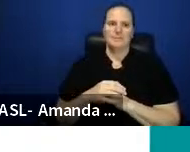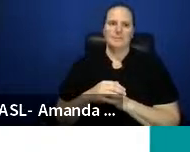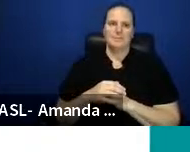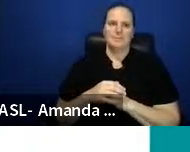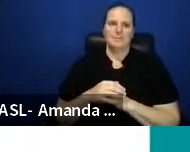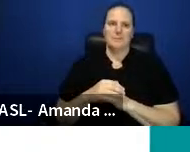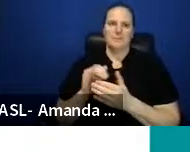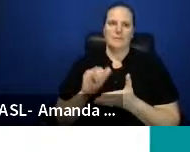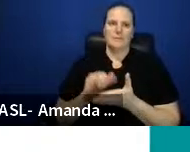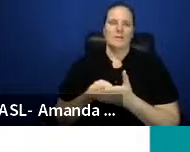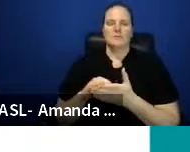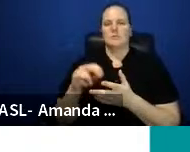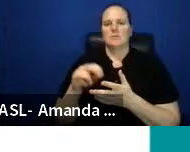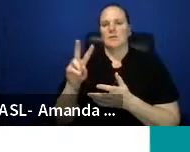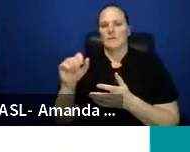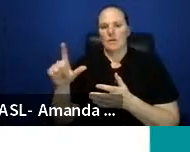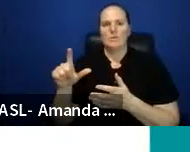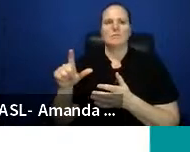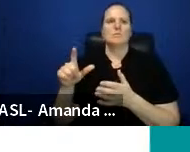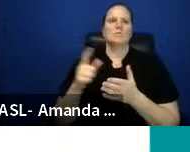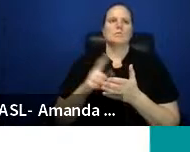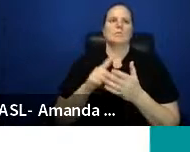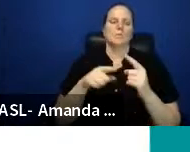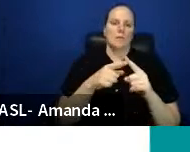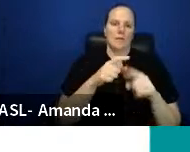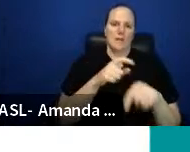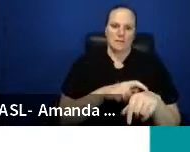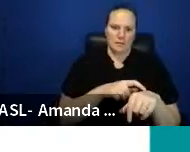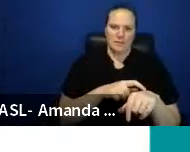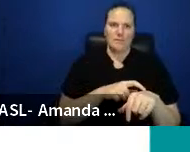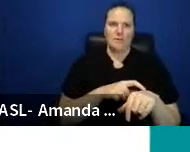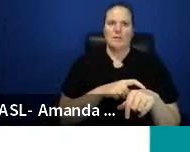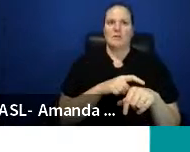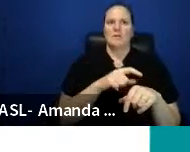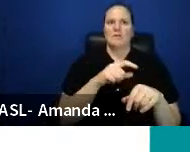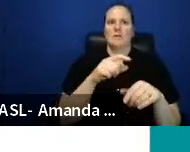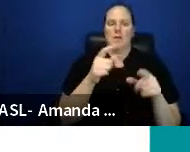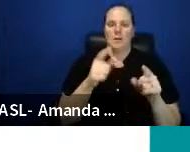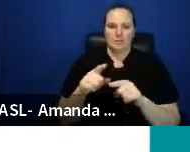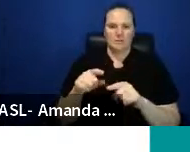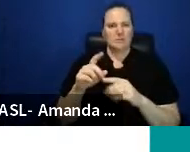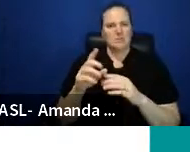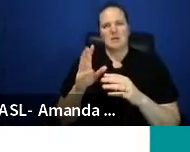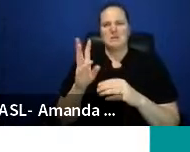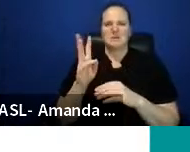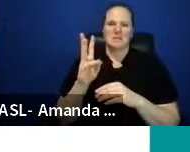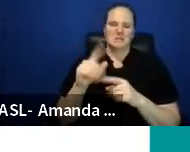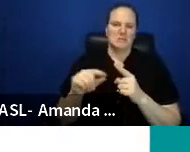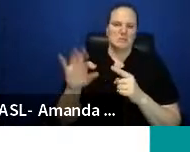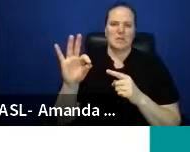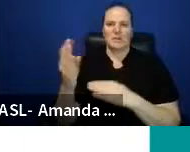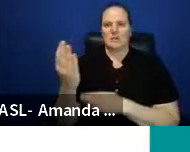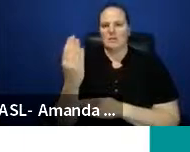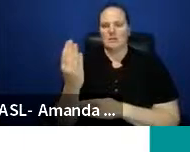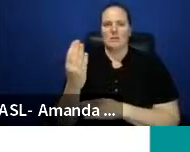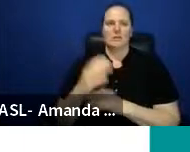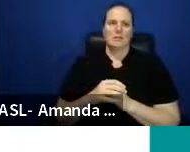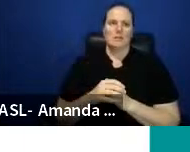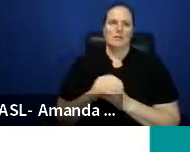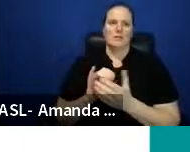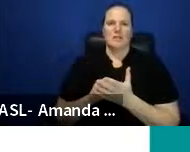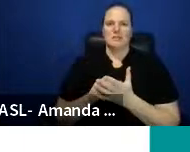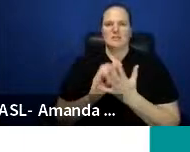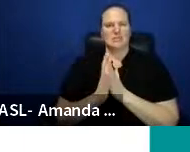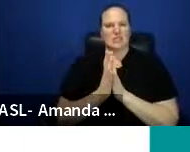to volumes and kind of when that time period gets to. So it's about 6 to 9 a.m. is the AM